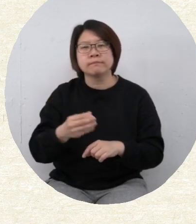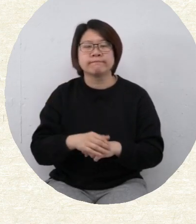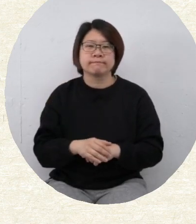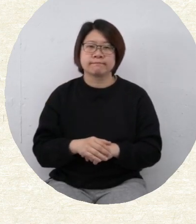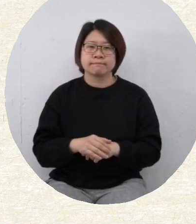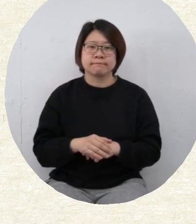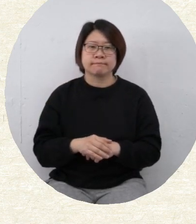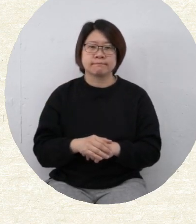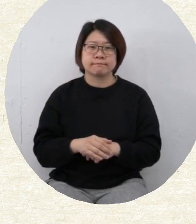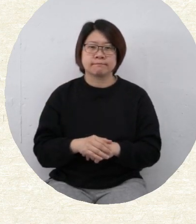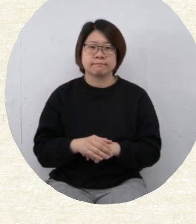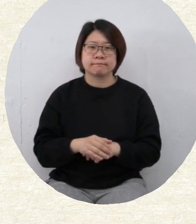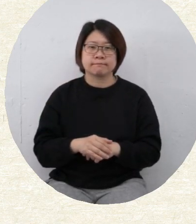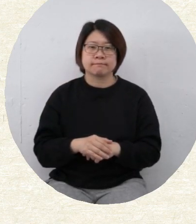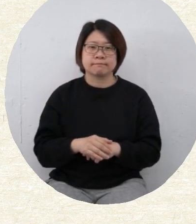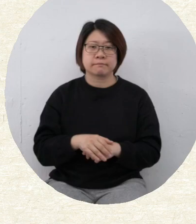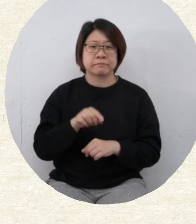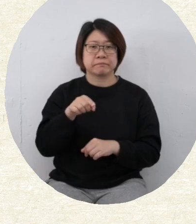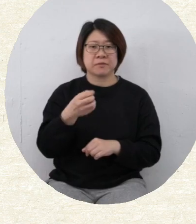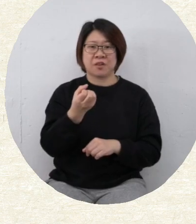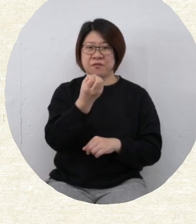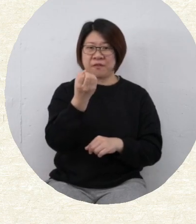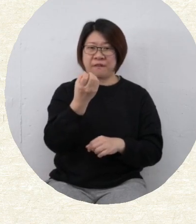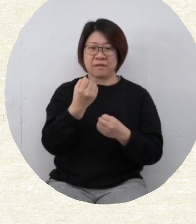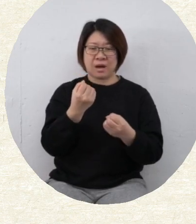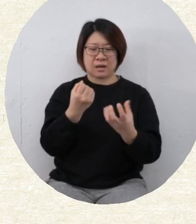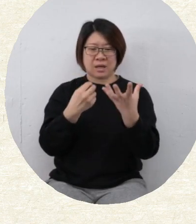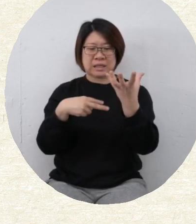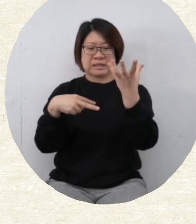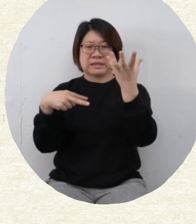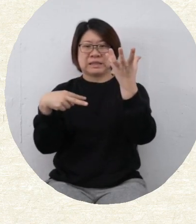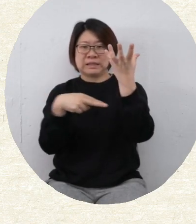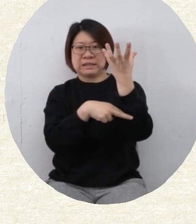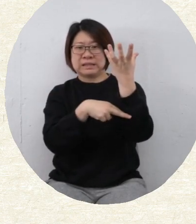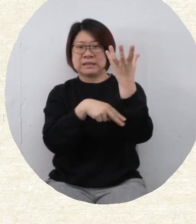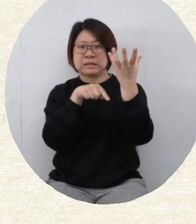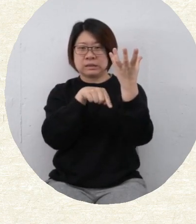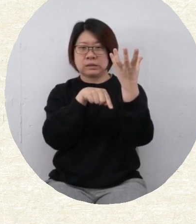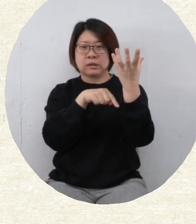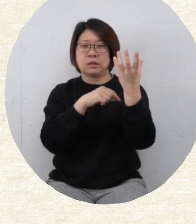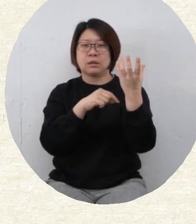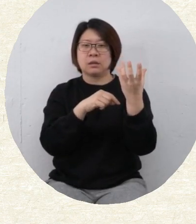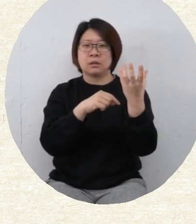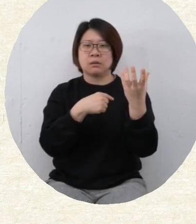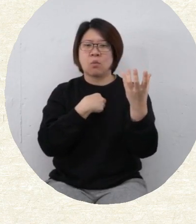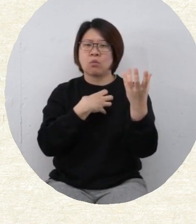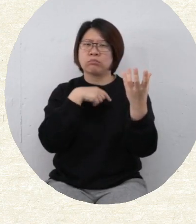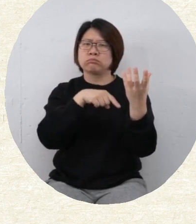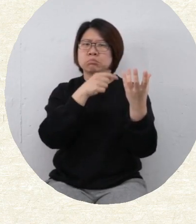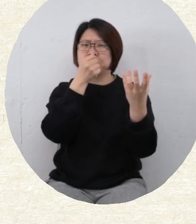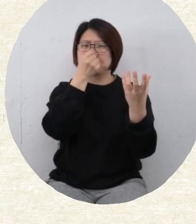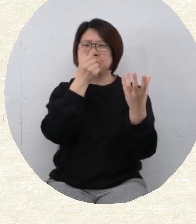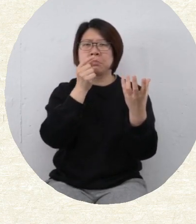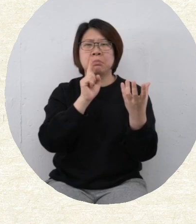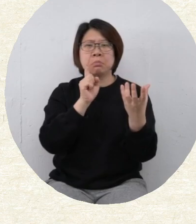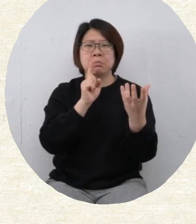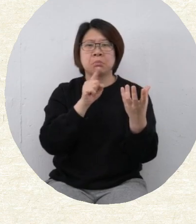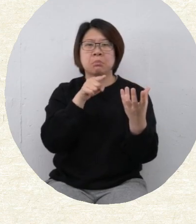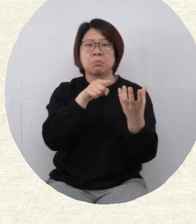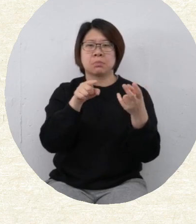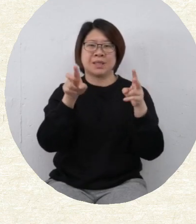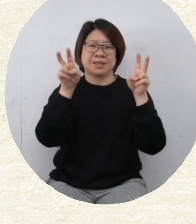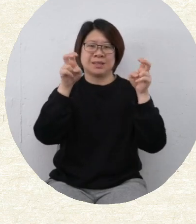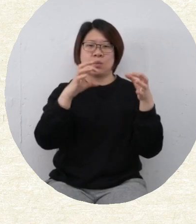with flowers because I was familiar with Dutch flower paintings, and